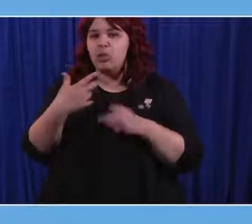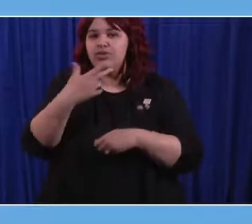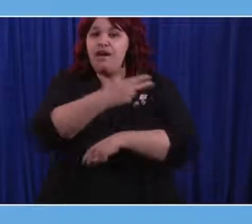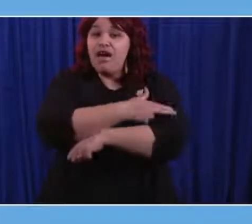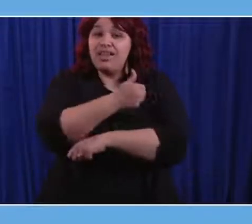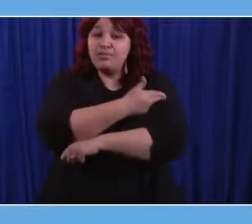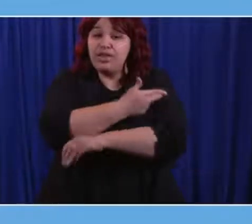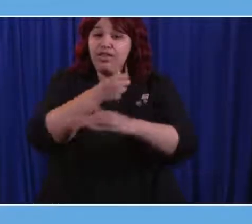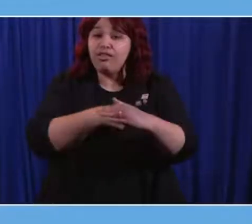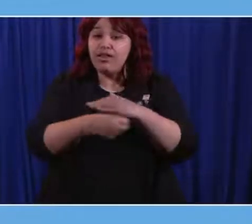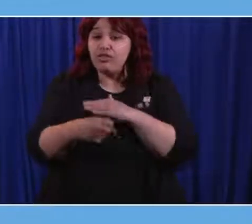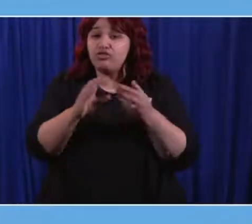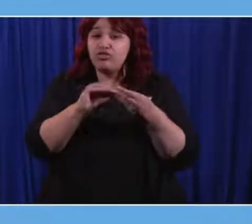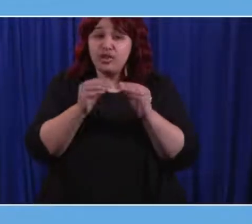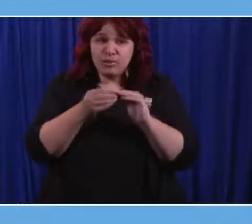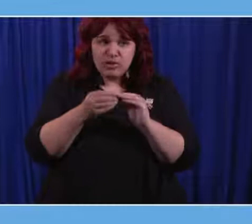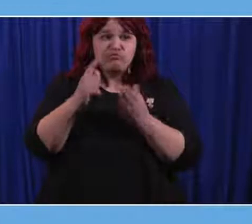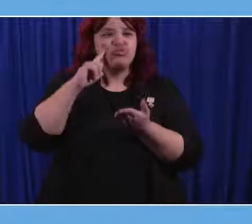down.